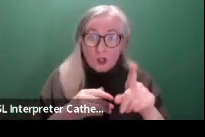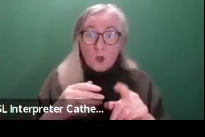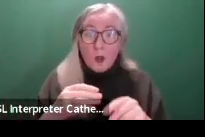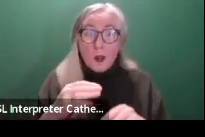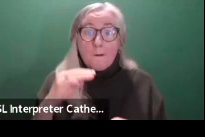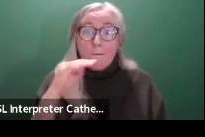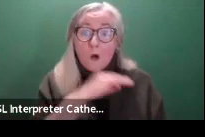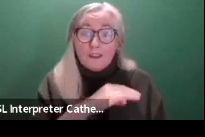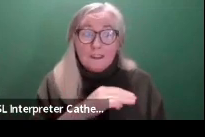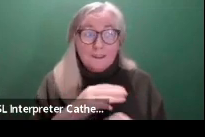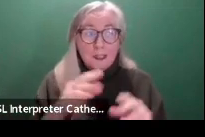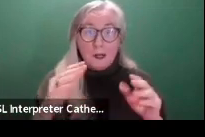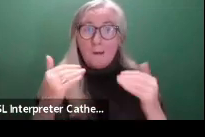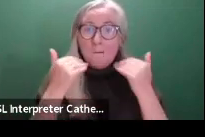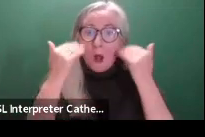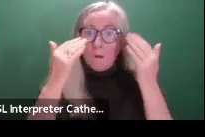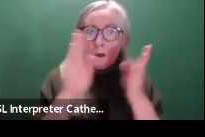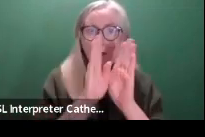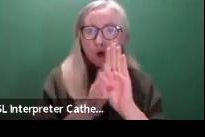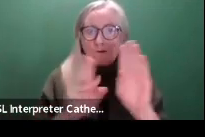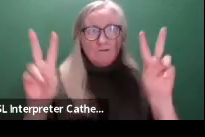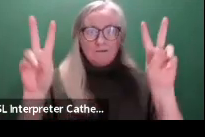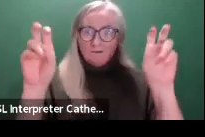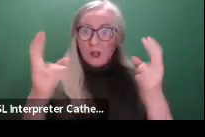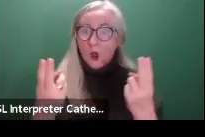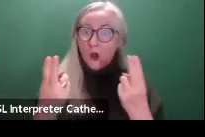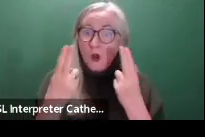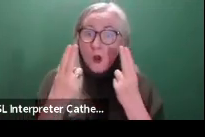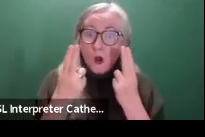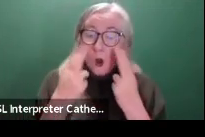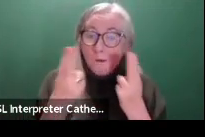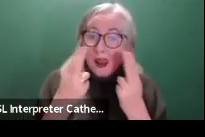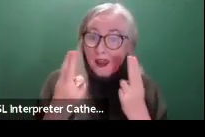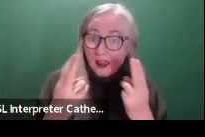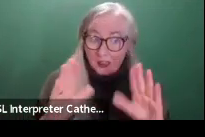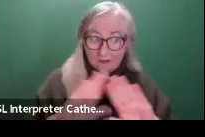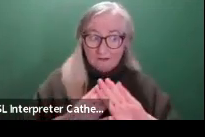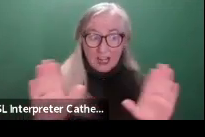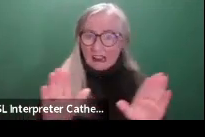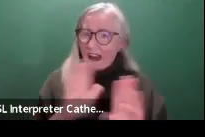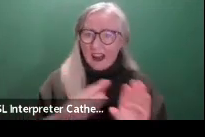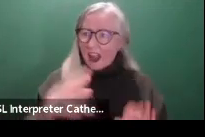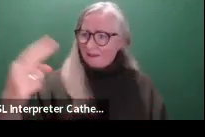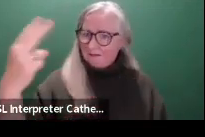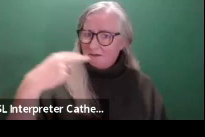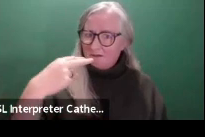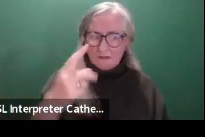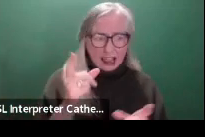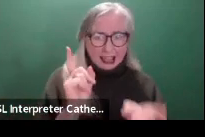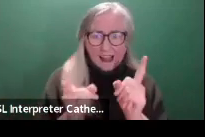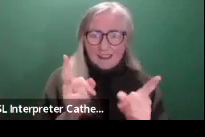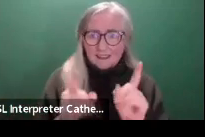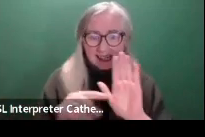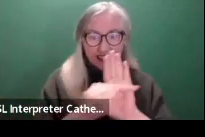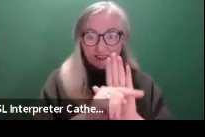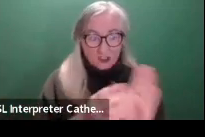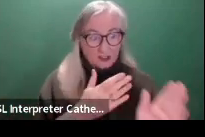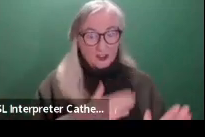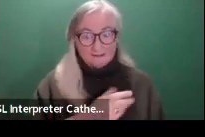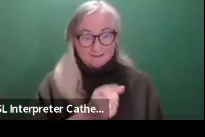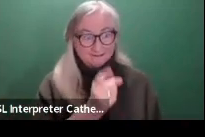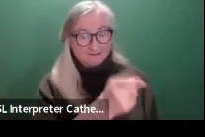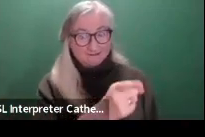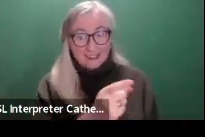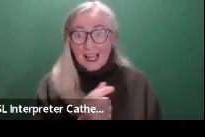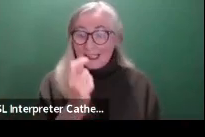normalise menopause just generally and not necessarily see it as something negative, but rather just what it is. It's a time